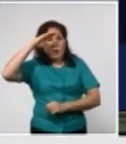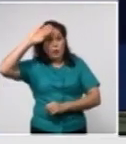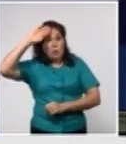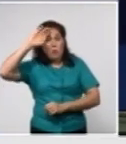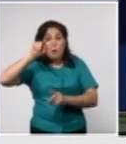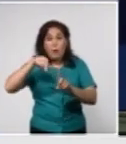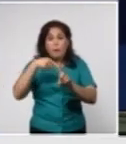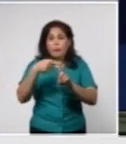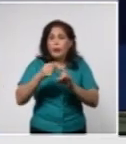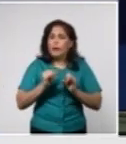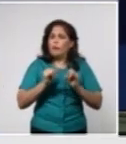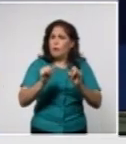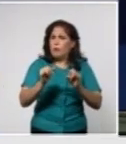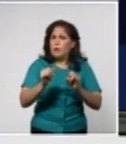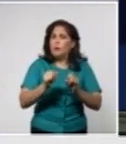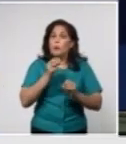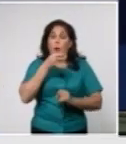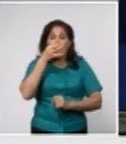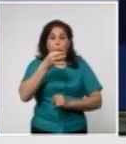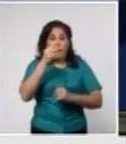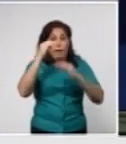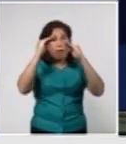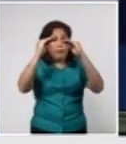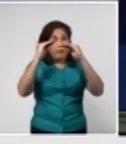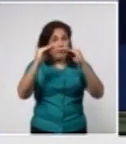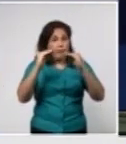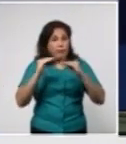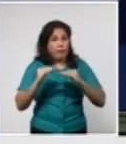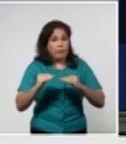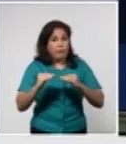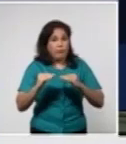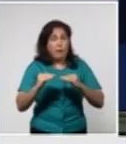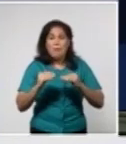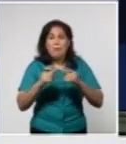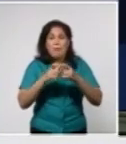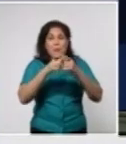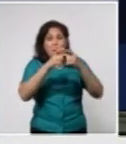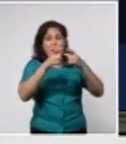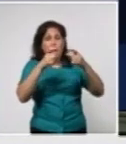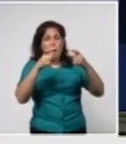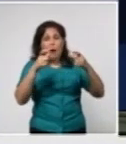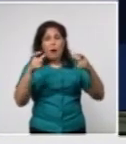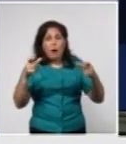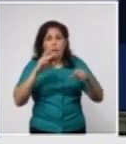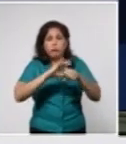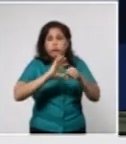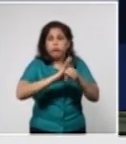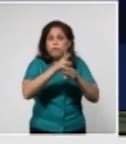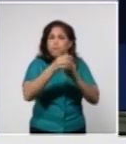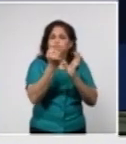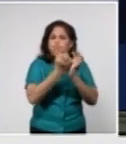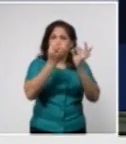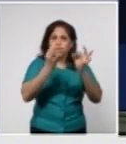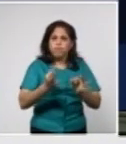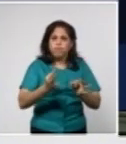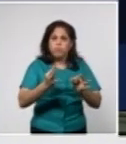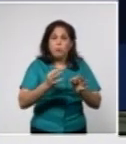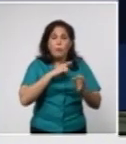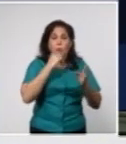We could add that in the region, the United States tops the list of countries with the most cases, with